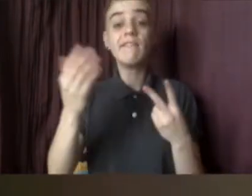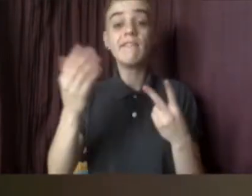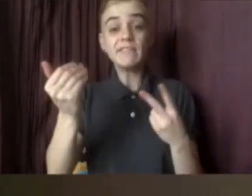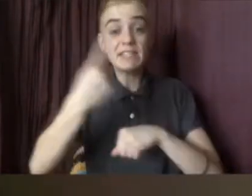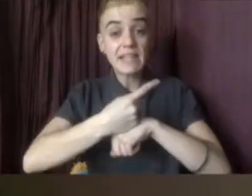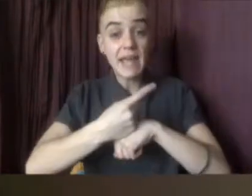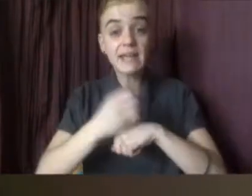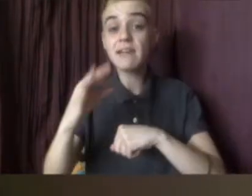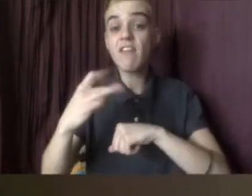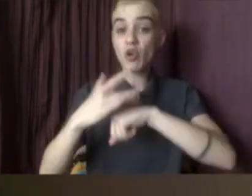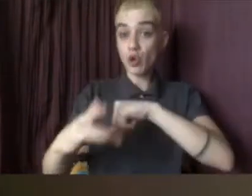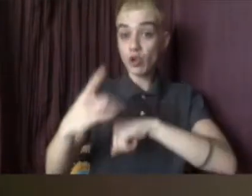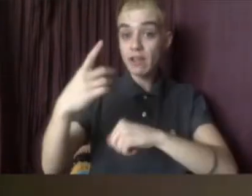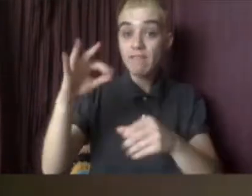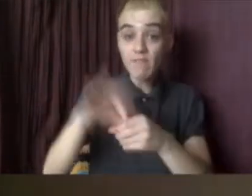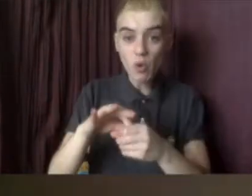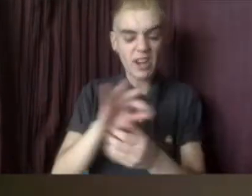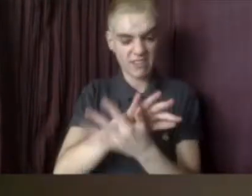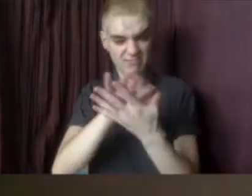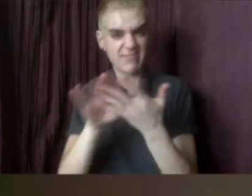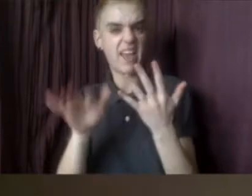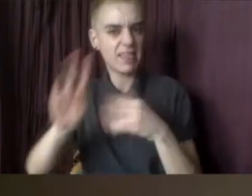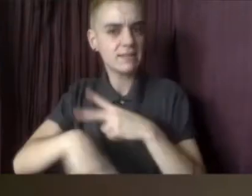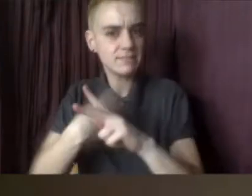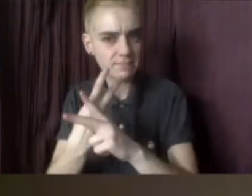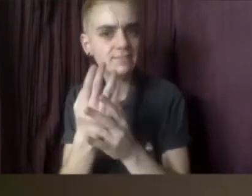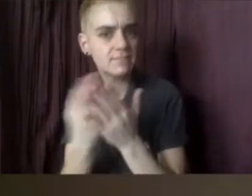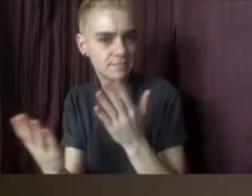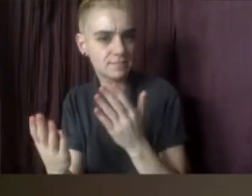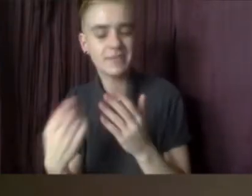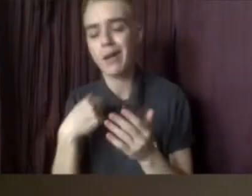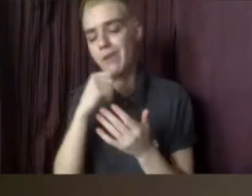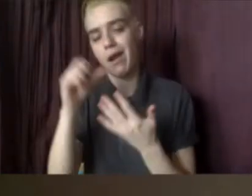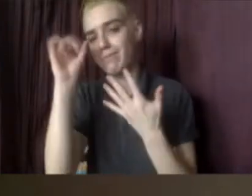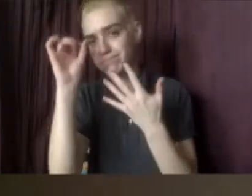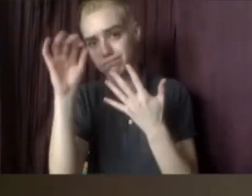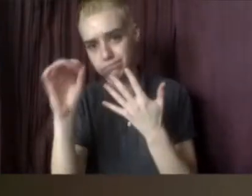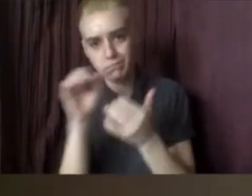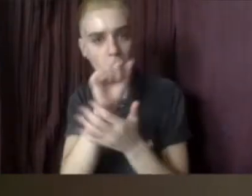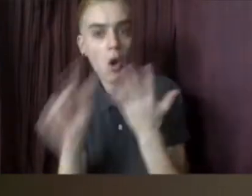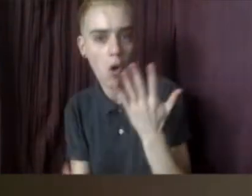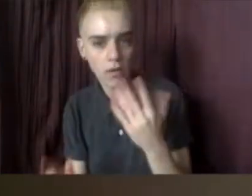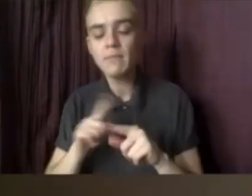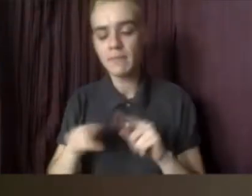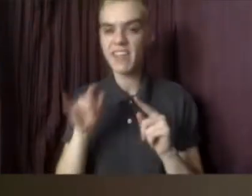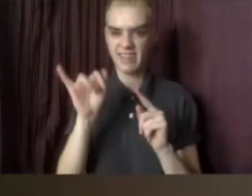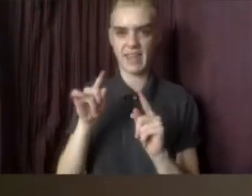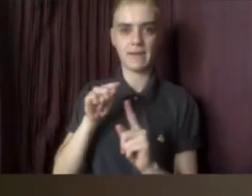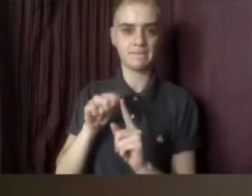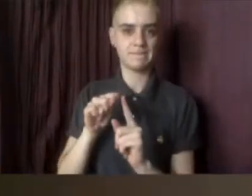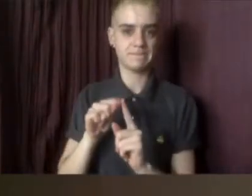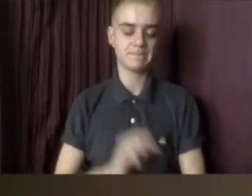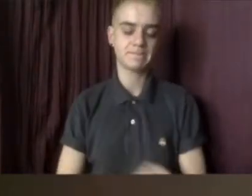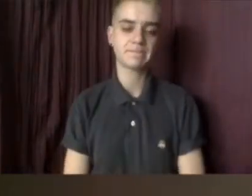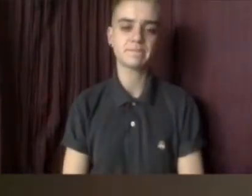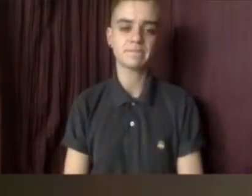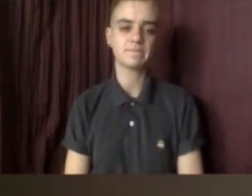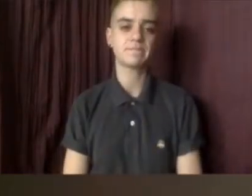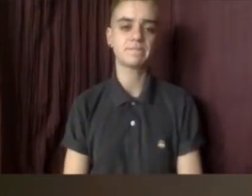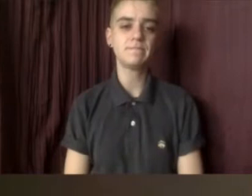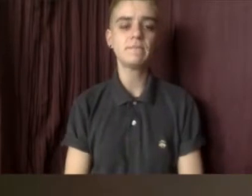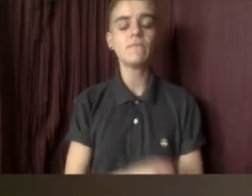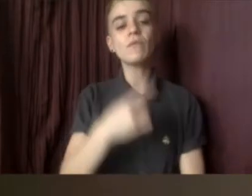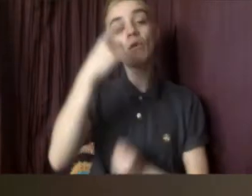that second type of voting reforms I mentioned. Some examples of this would be restoring voting rights to